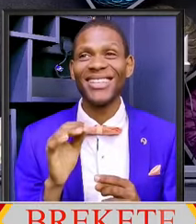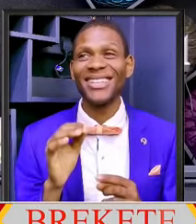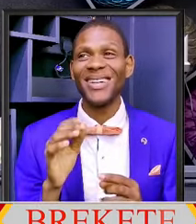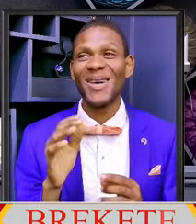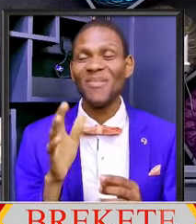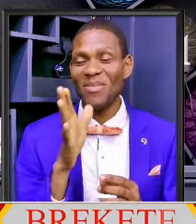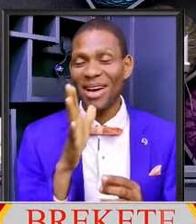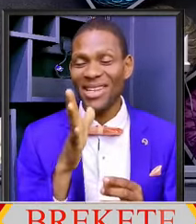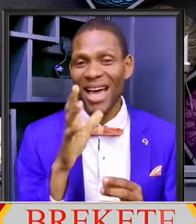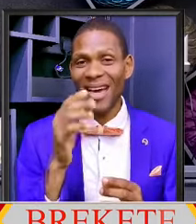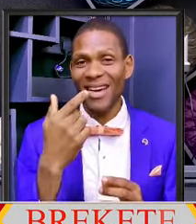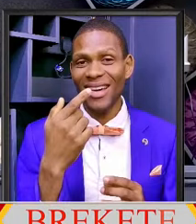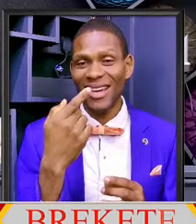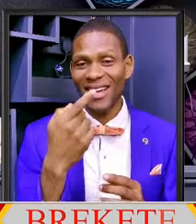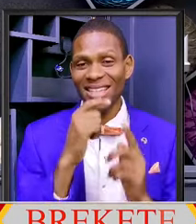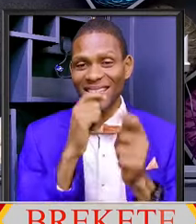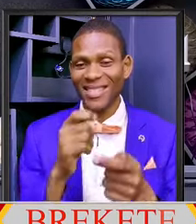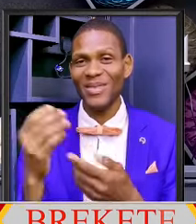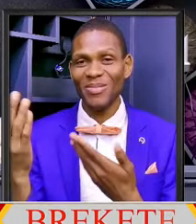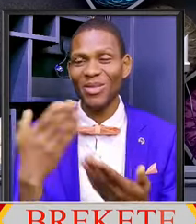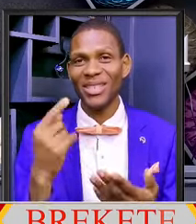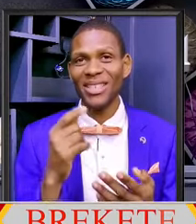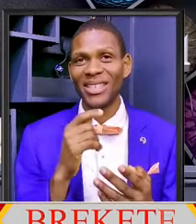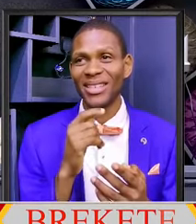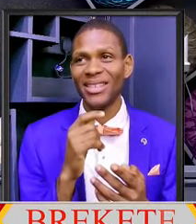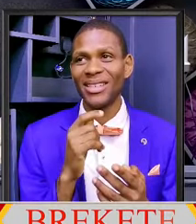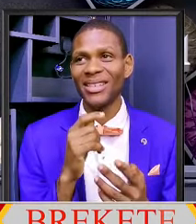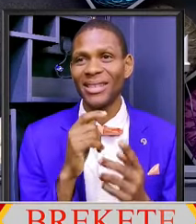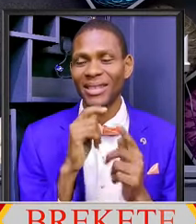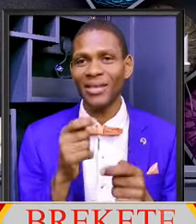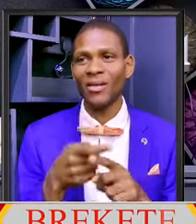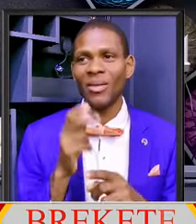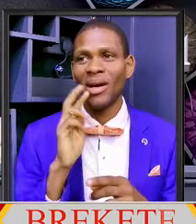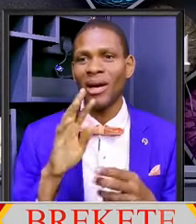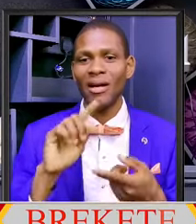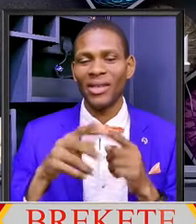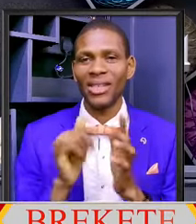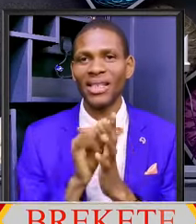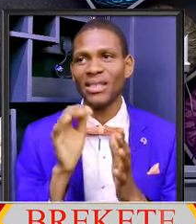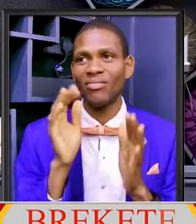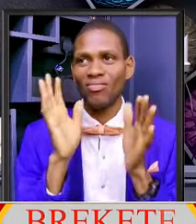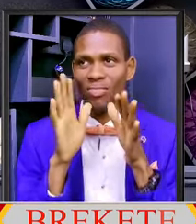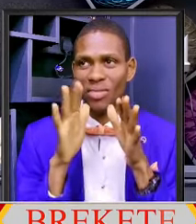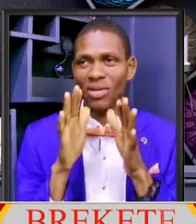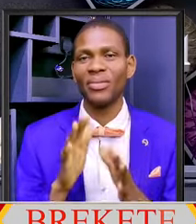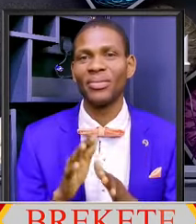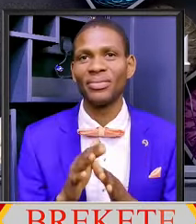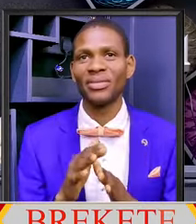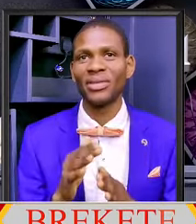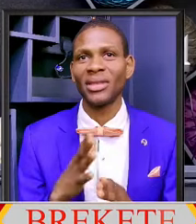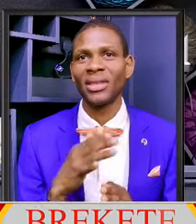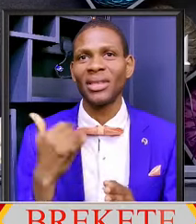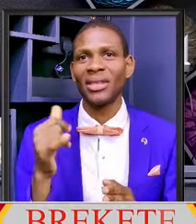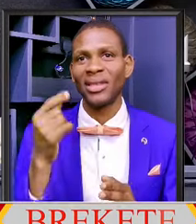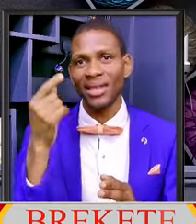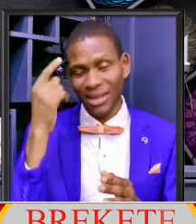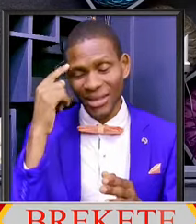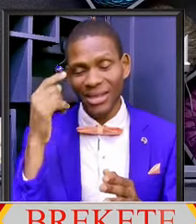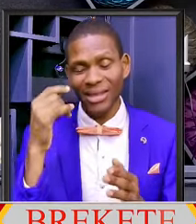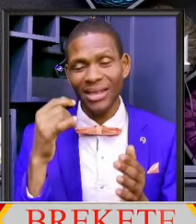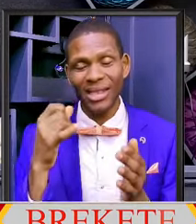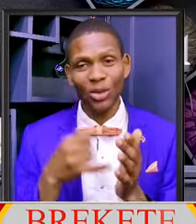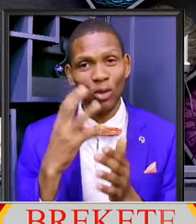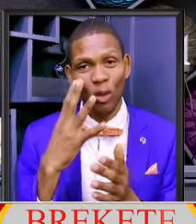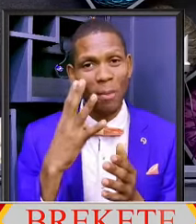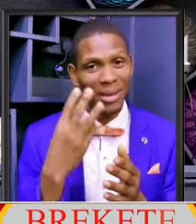madam gift, don't carry the gift to come from her friend, will be Muslim. They be teaching her four material, seven